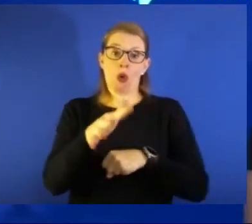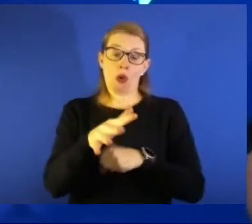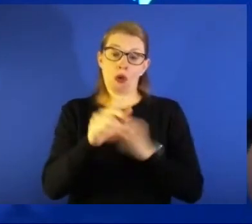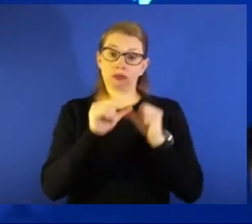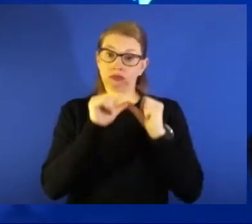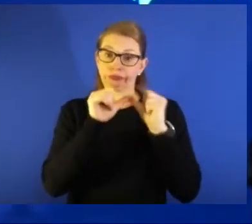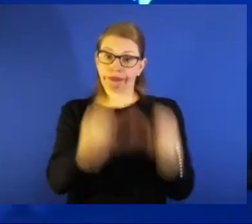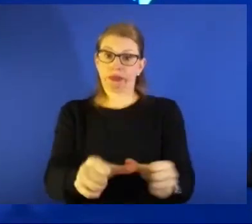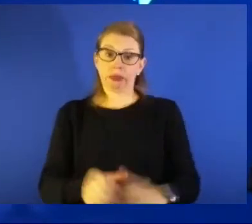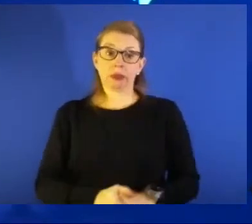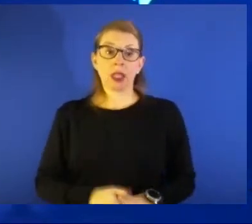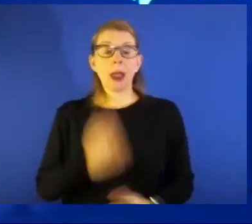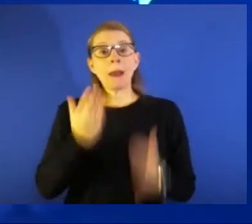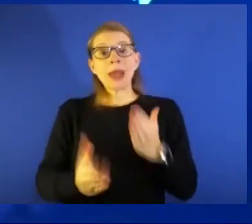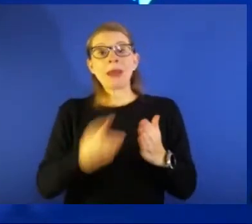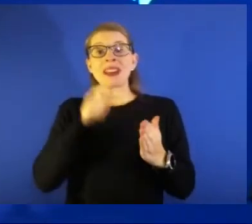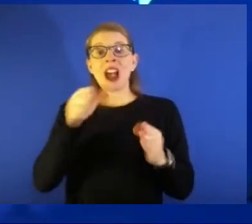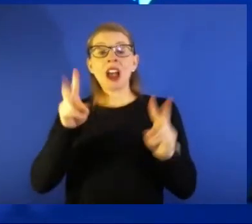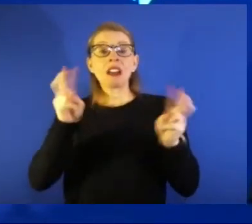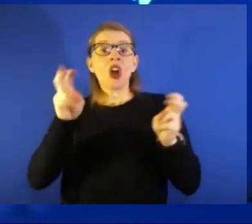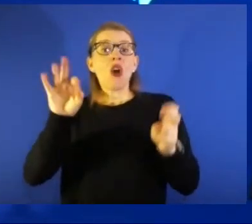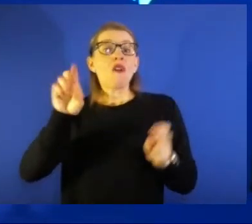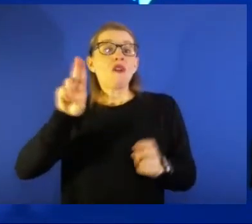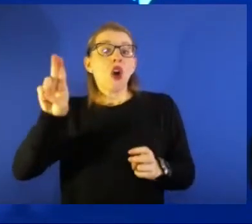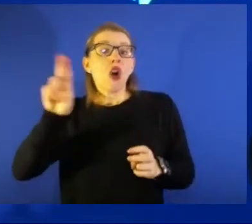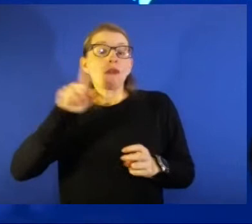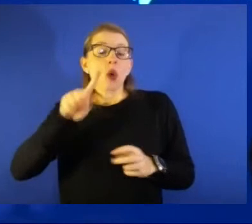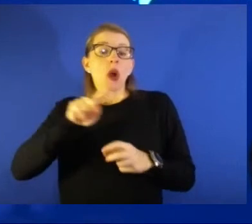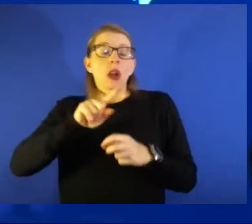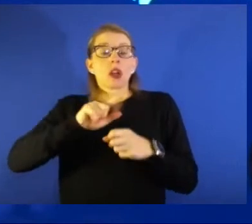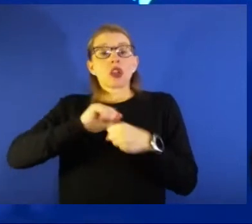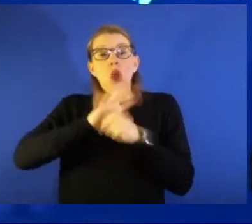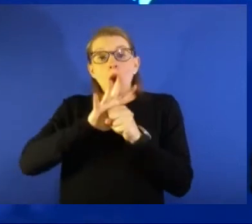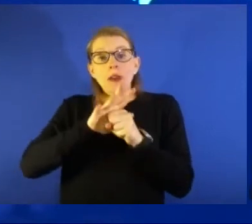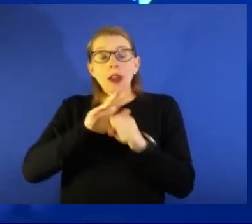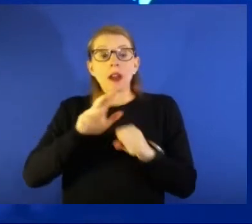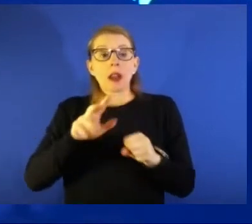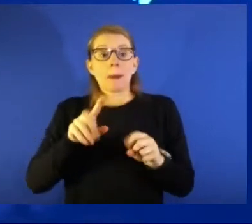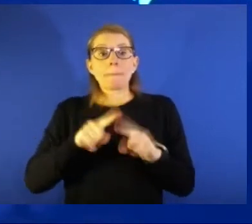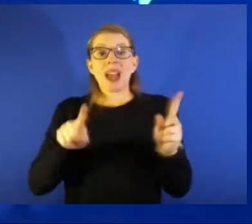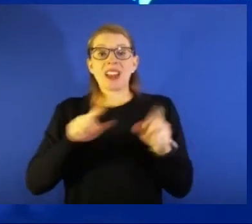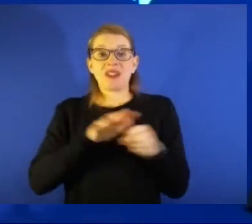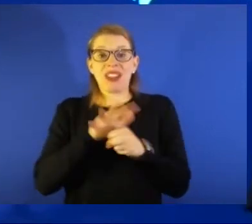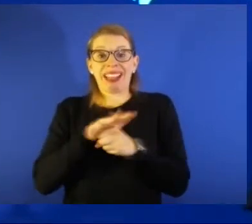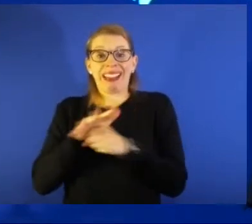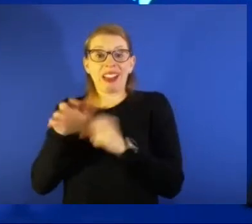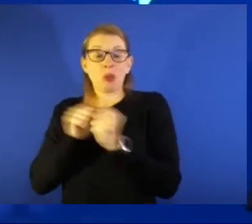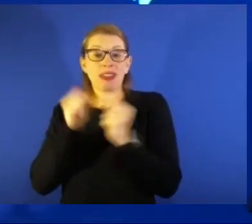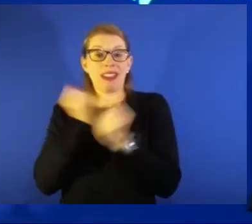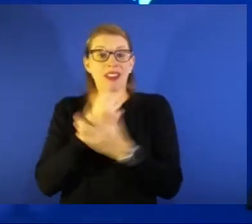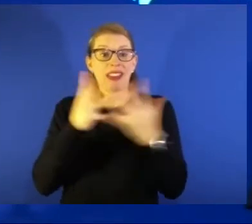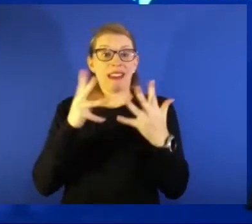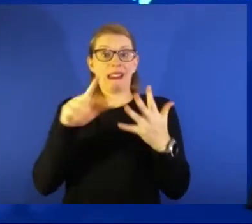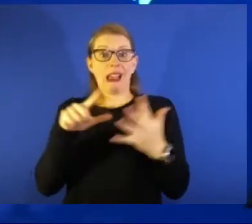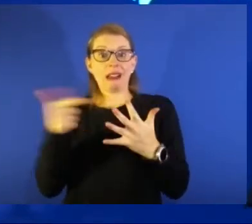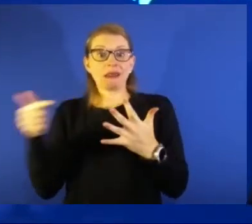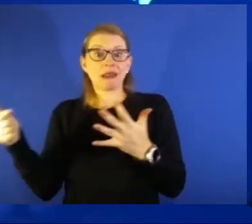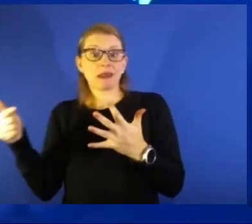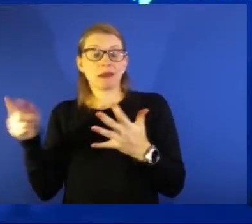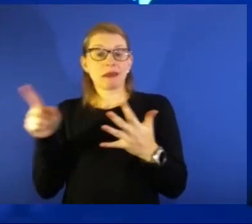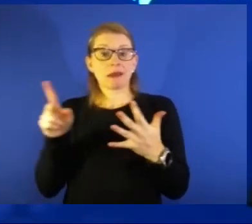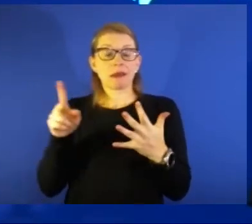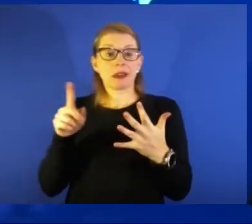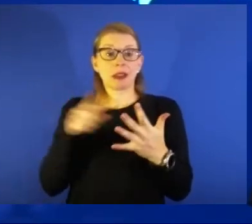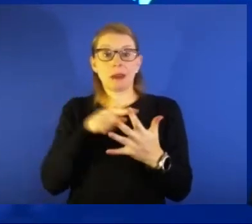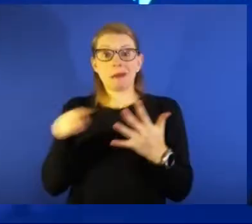might not be full of COVID, but we are filling with everything else of what people get